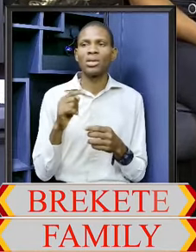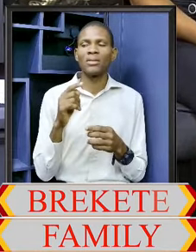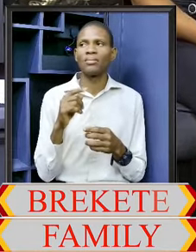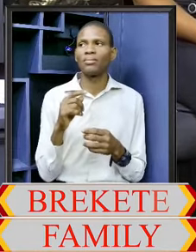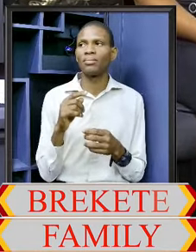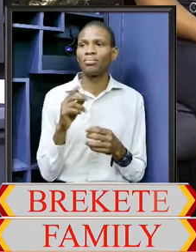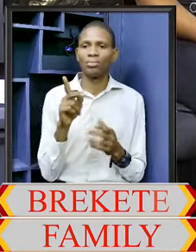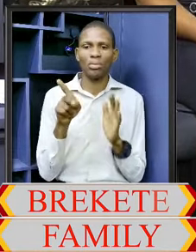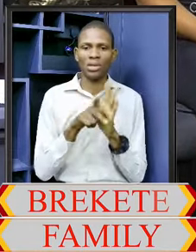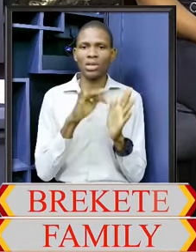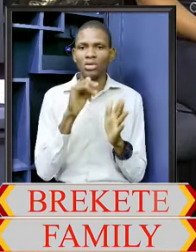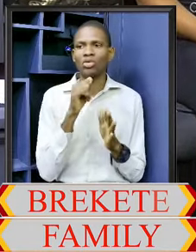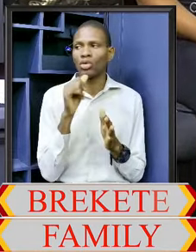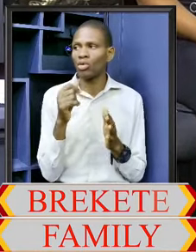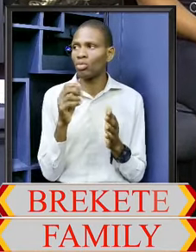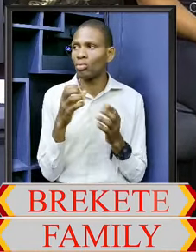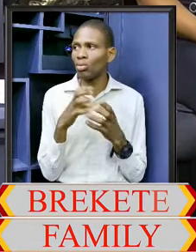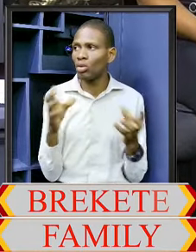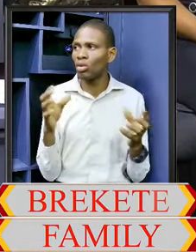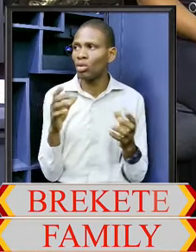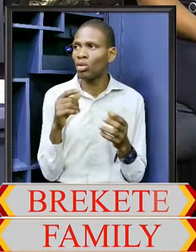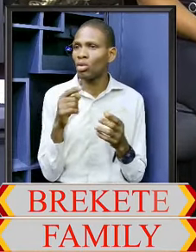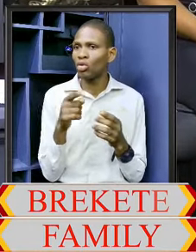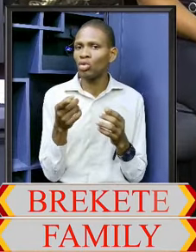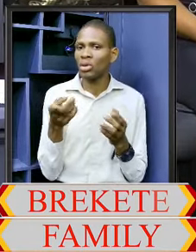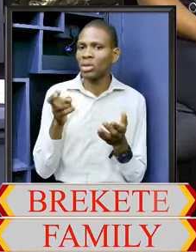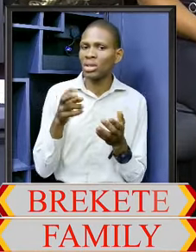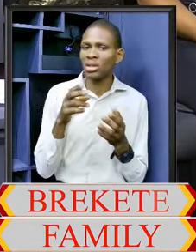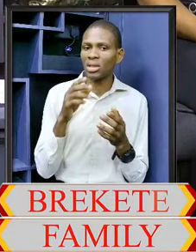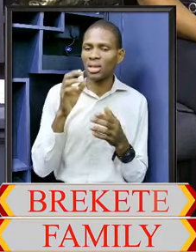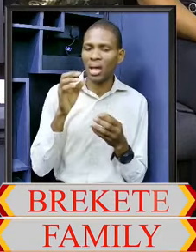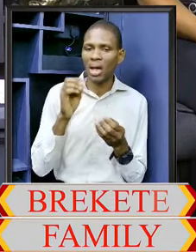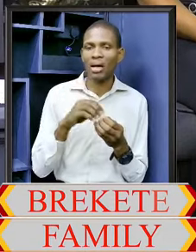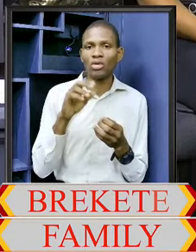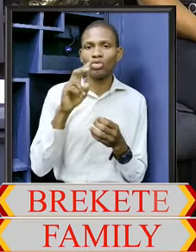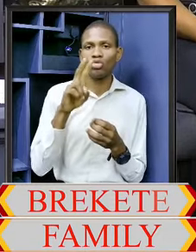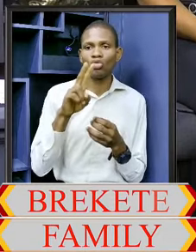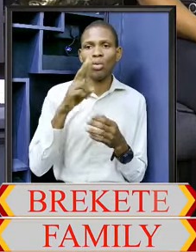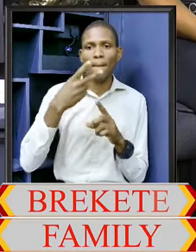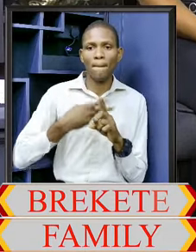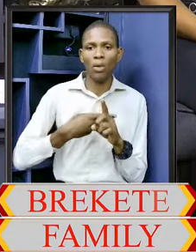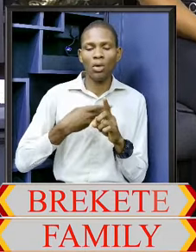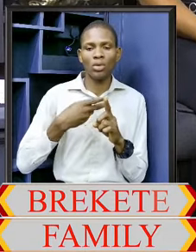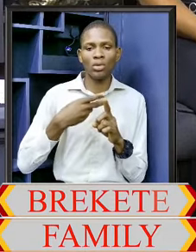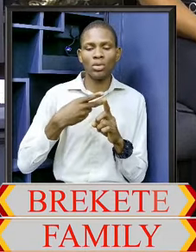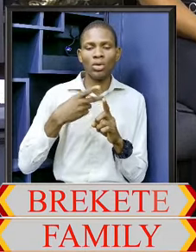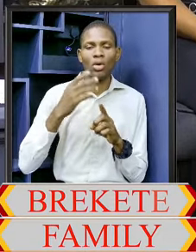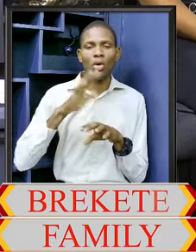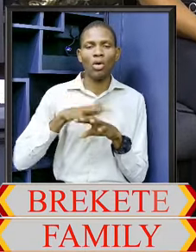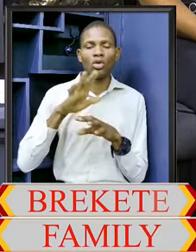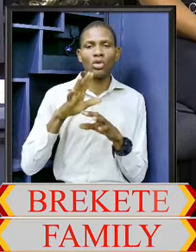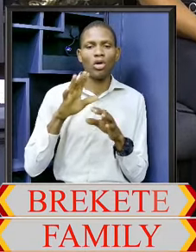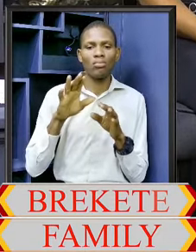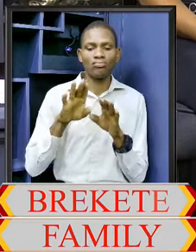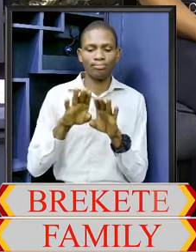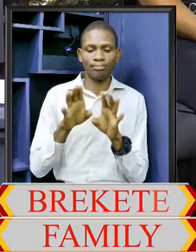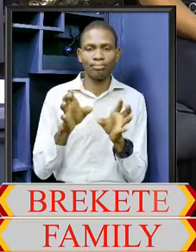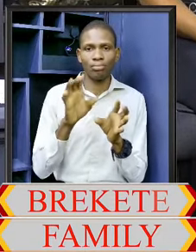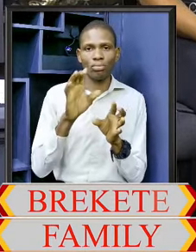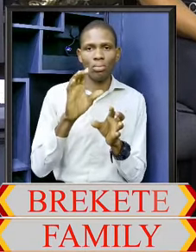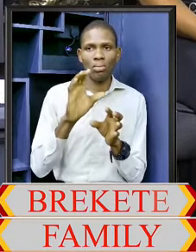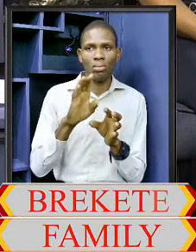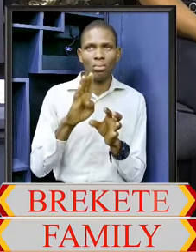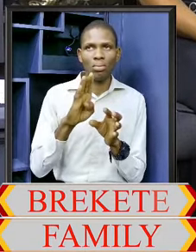at all. All you need to do now to recharge 2 months on your current bouquet, and we go carry you go a